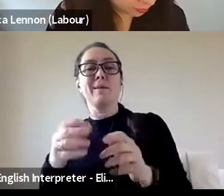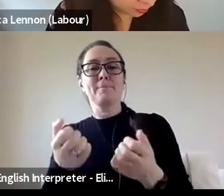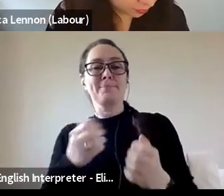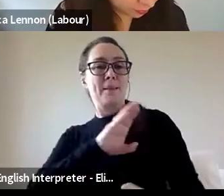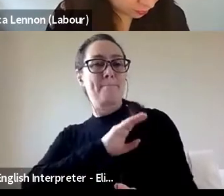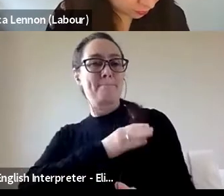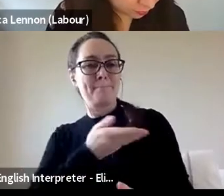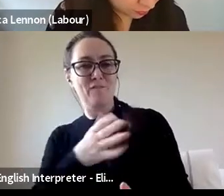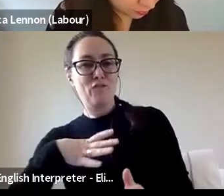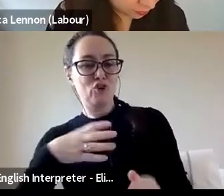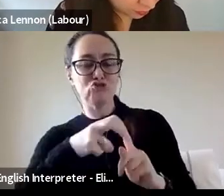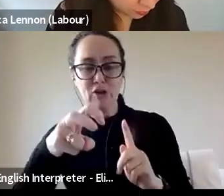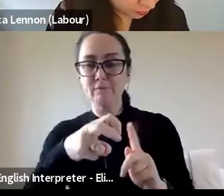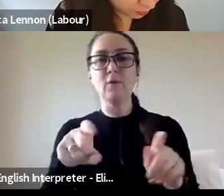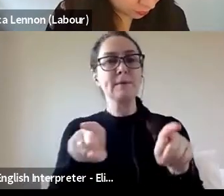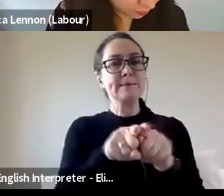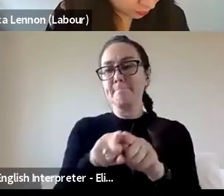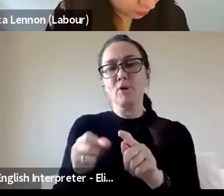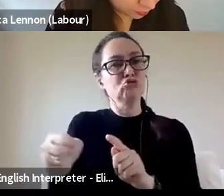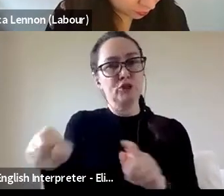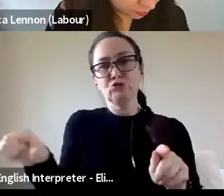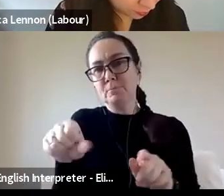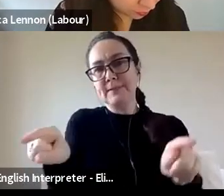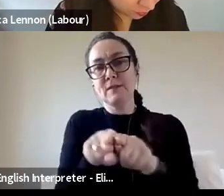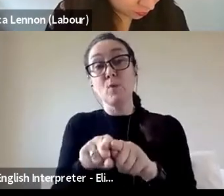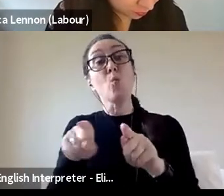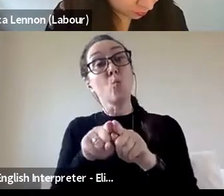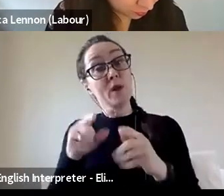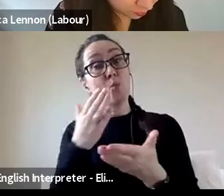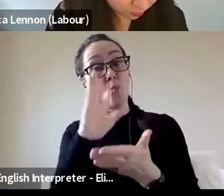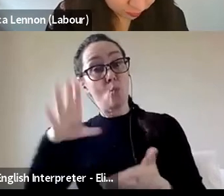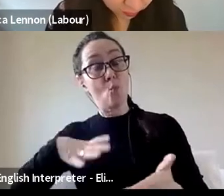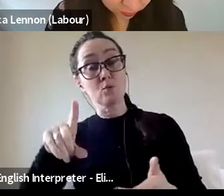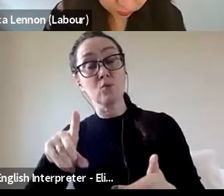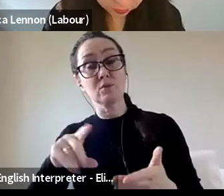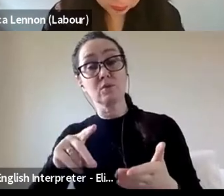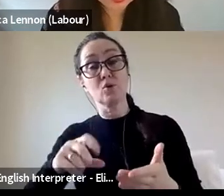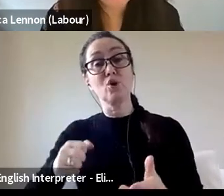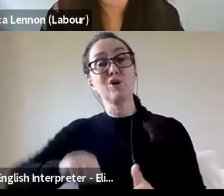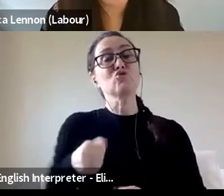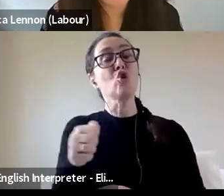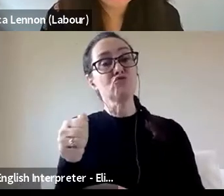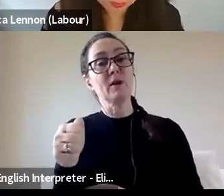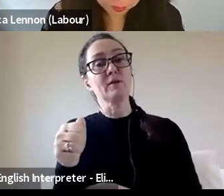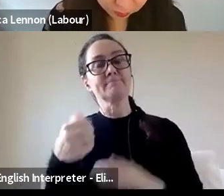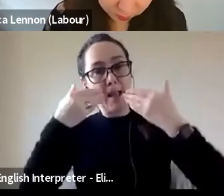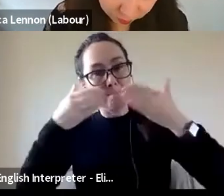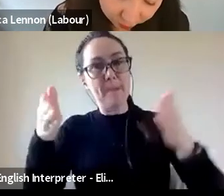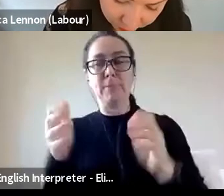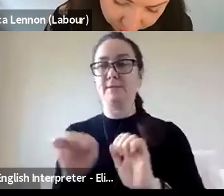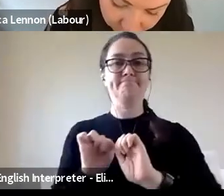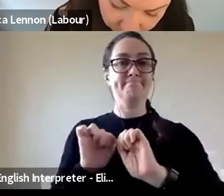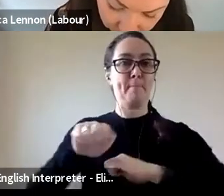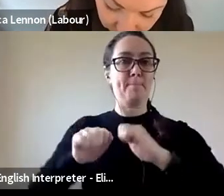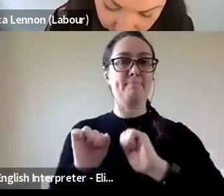for buses. We want to nationalise ScotRail and bring it back into public ownership and run it for the good of